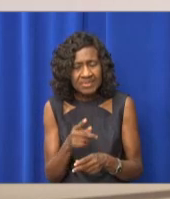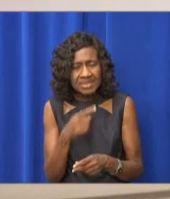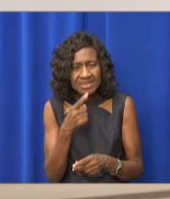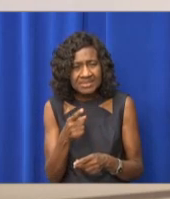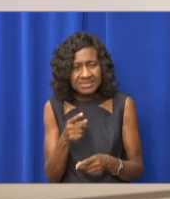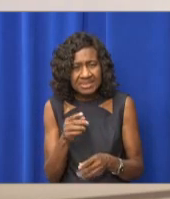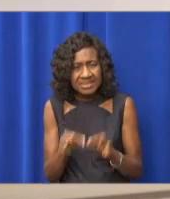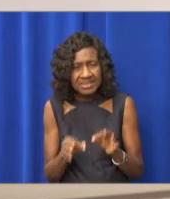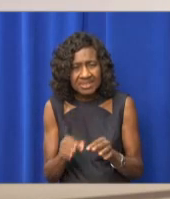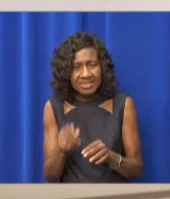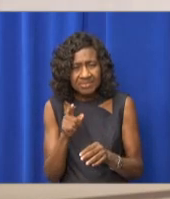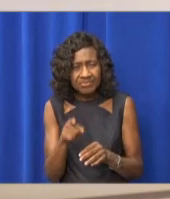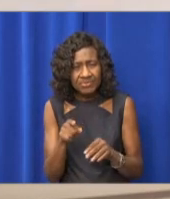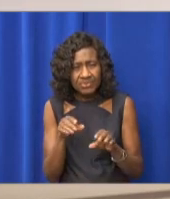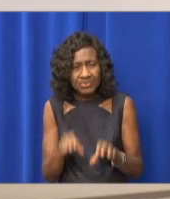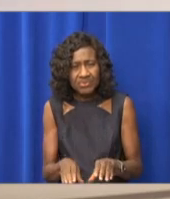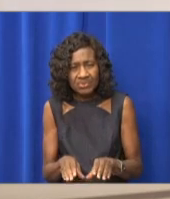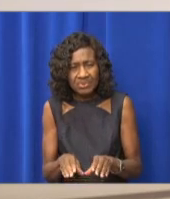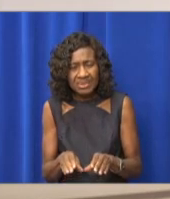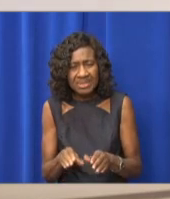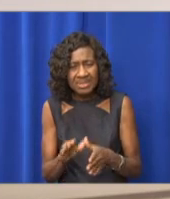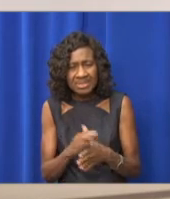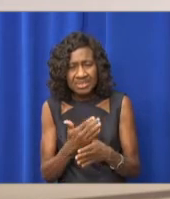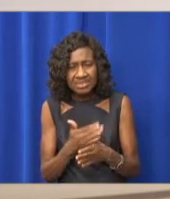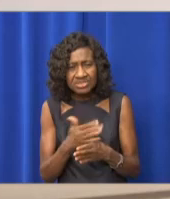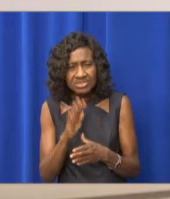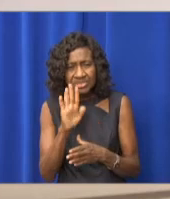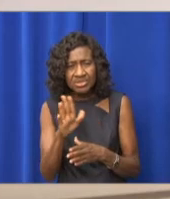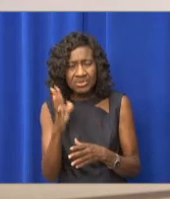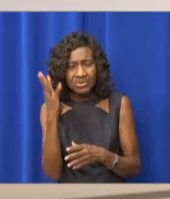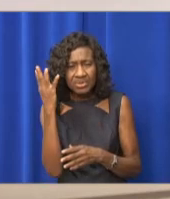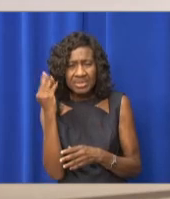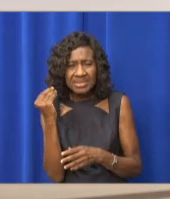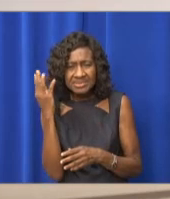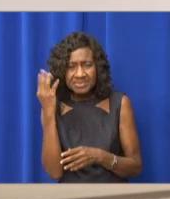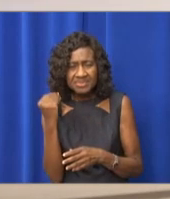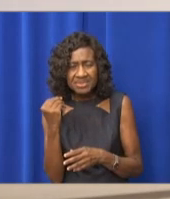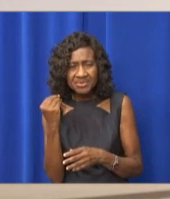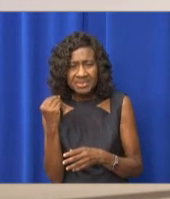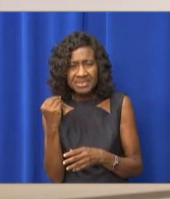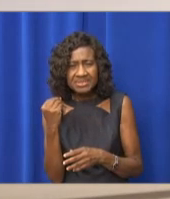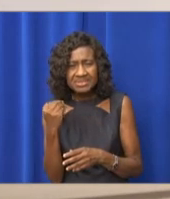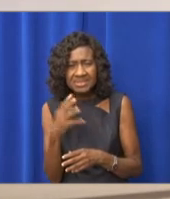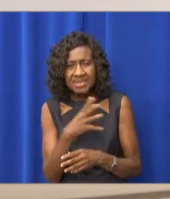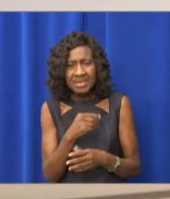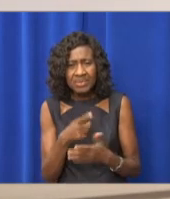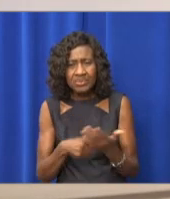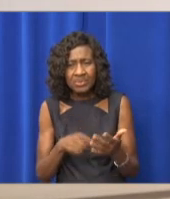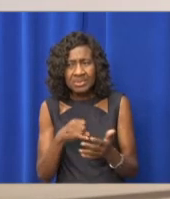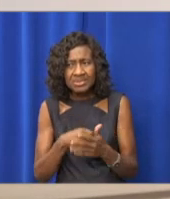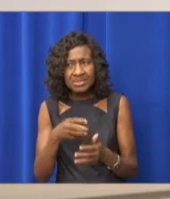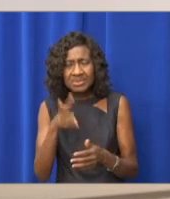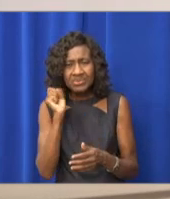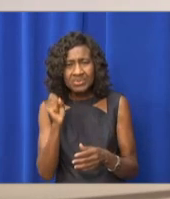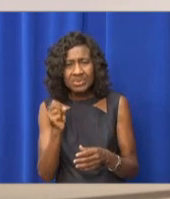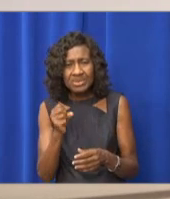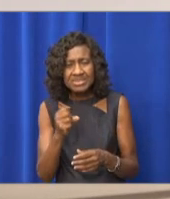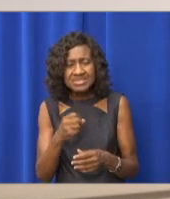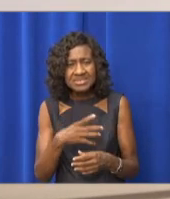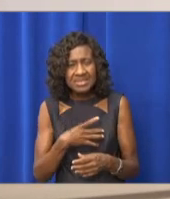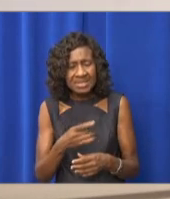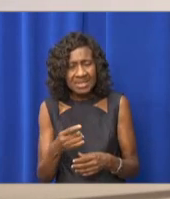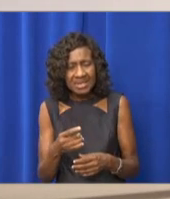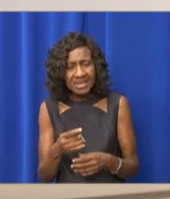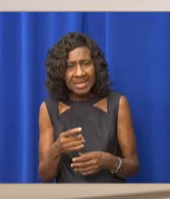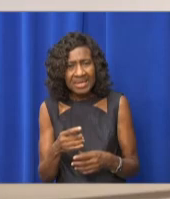if you would be willing to share your experience and maybe what that experience was like and a message for the community,